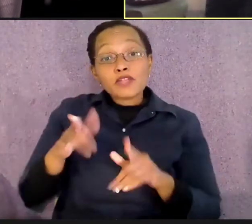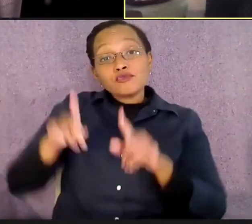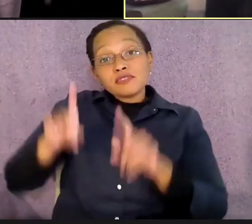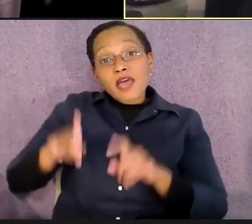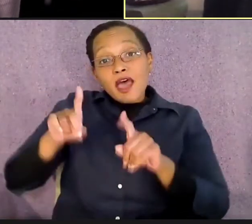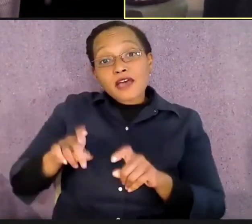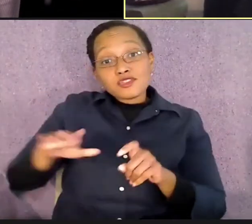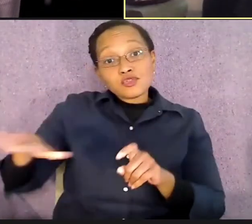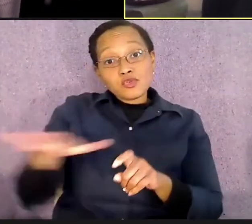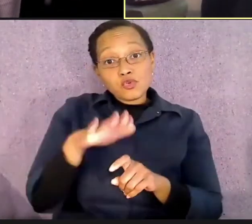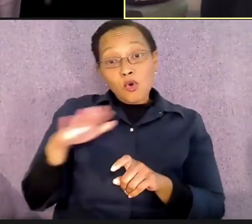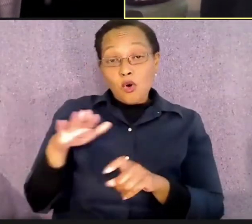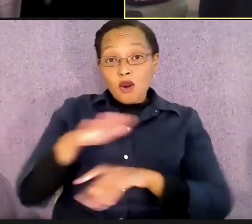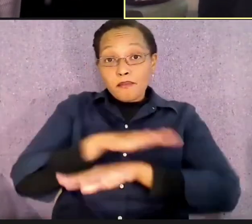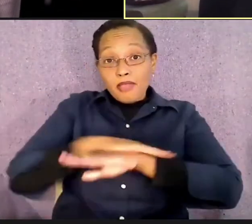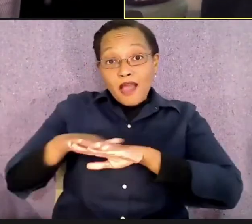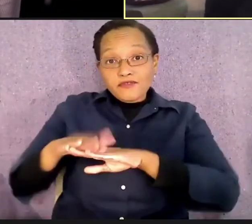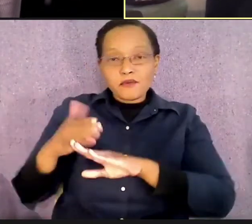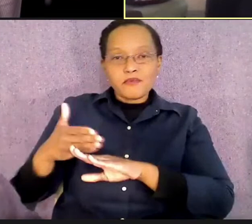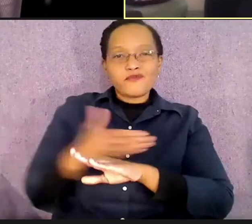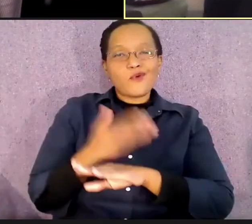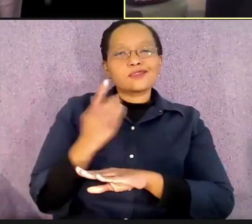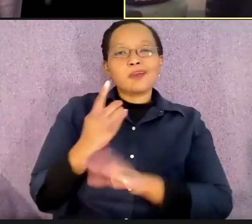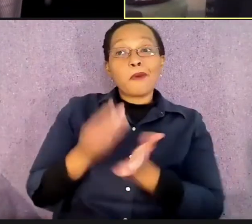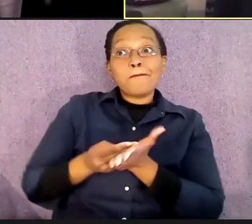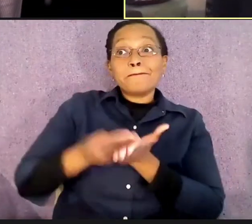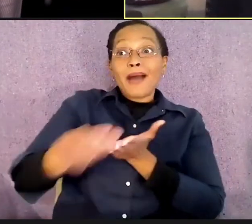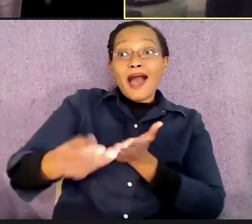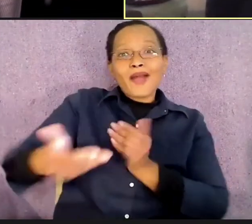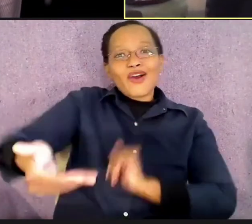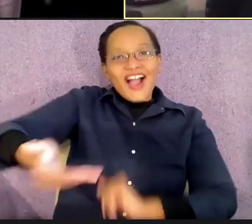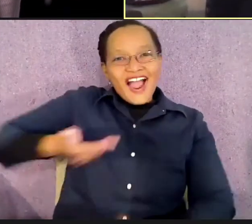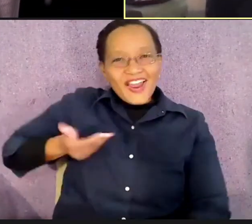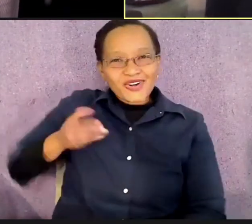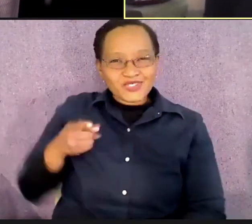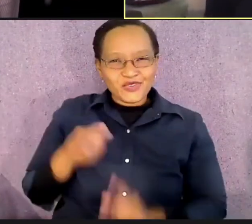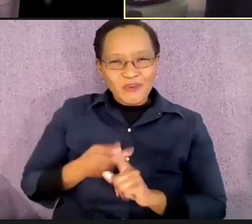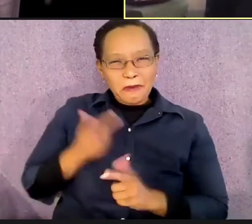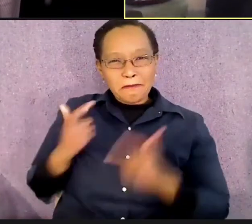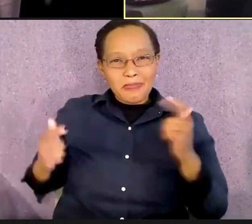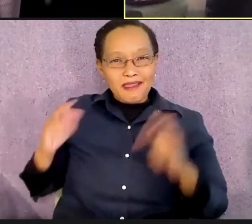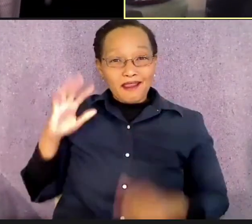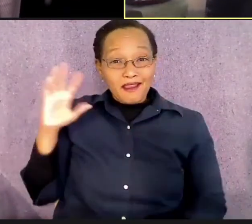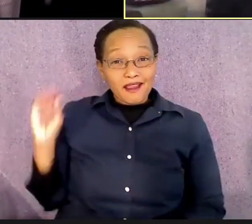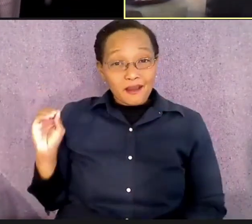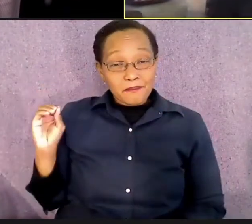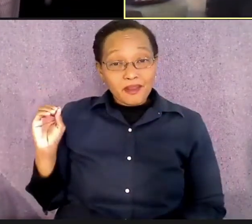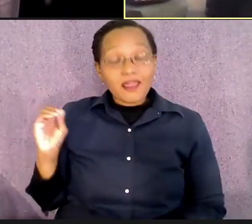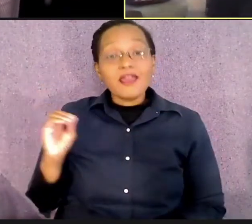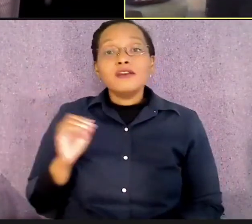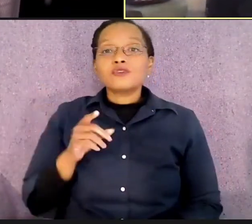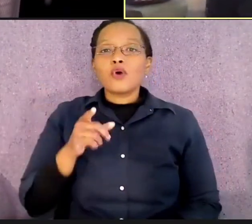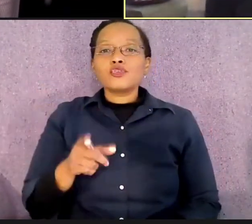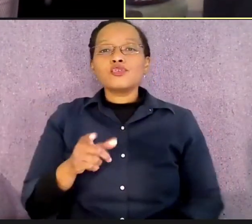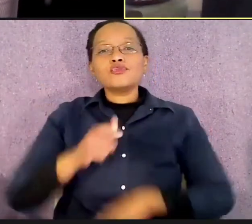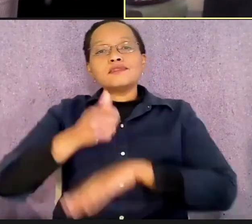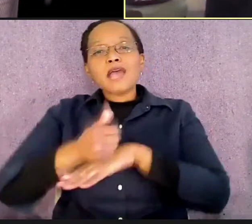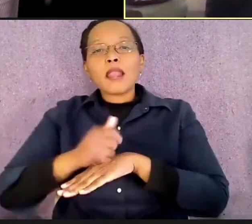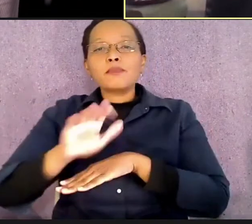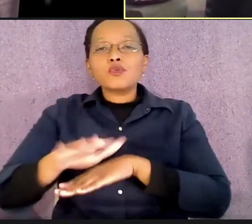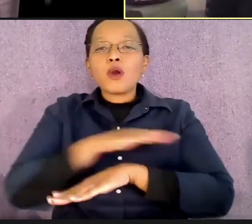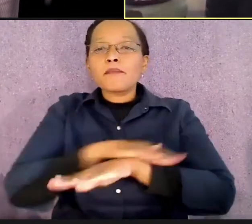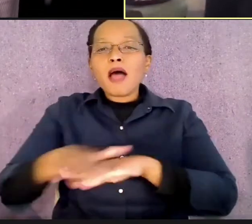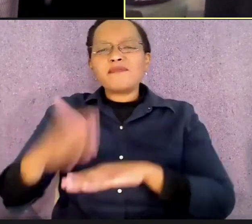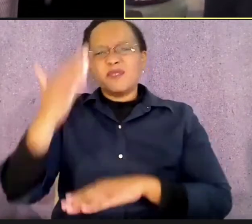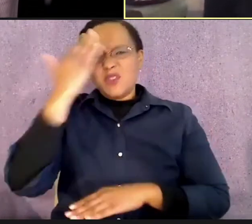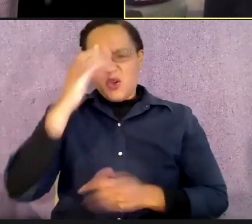by the time somebody from one of these older legacy outfits comes, you can have really know exactly what your voice is in a